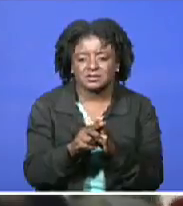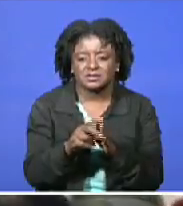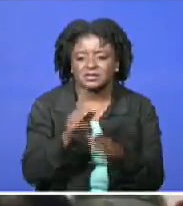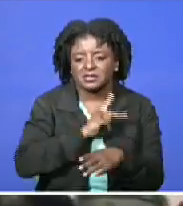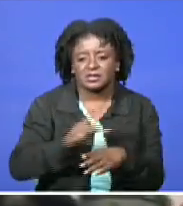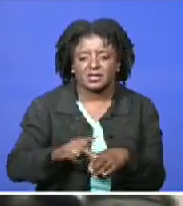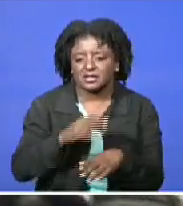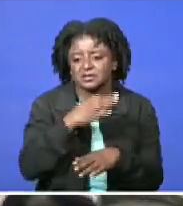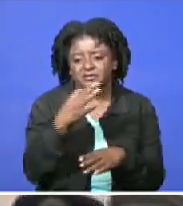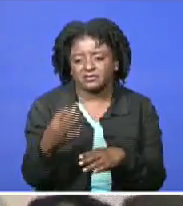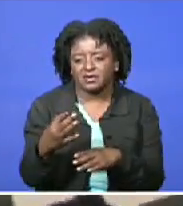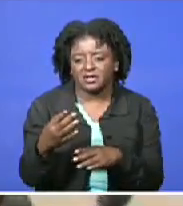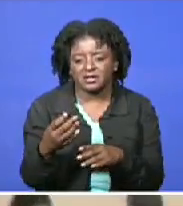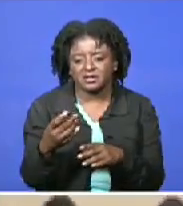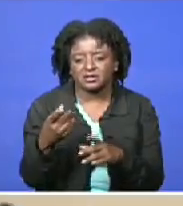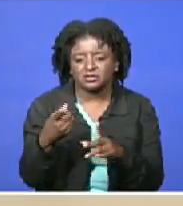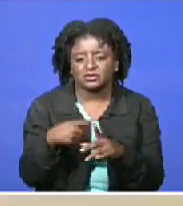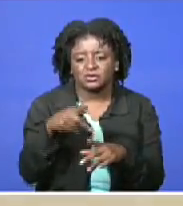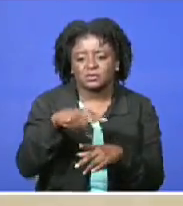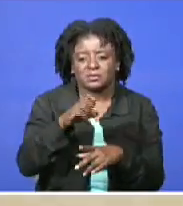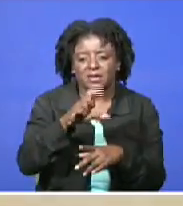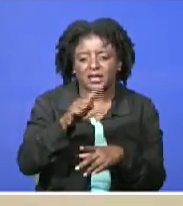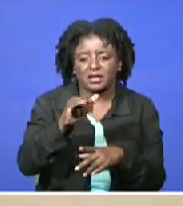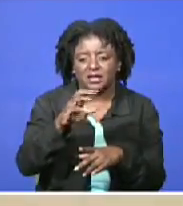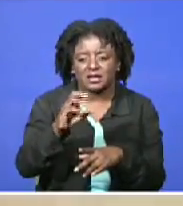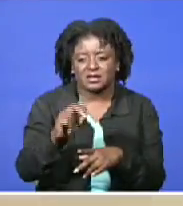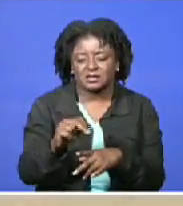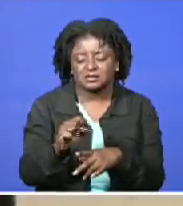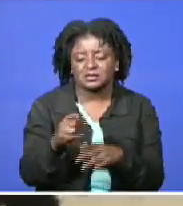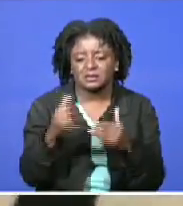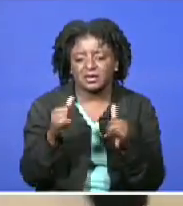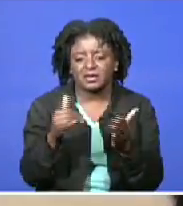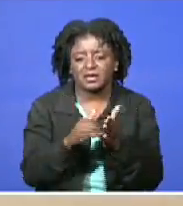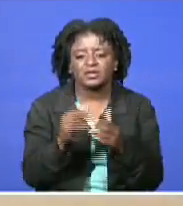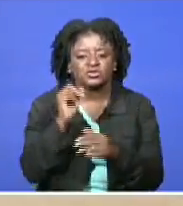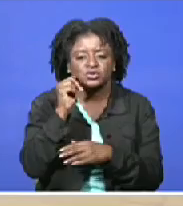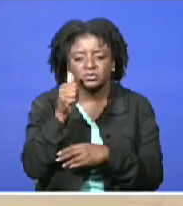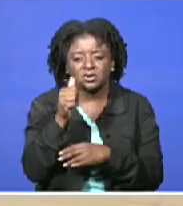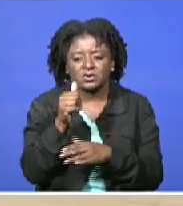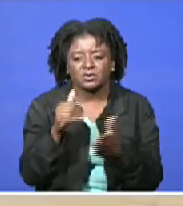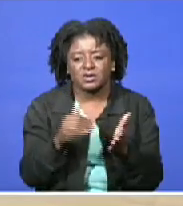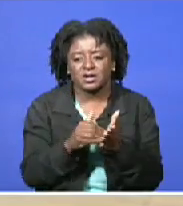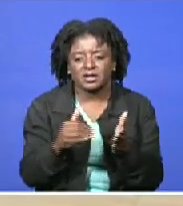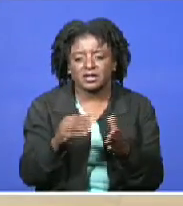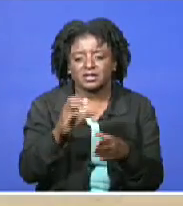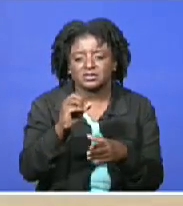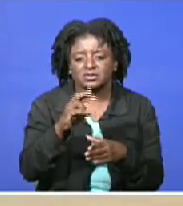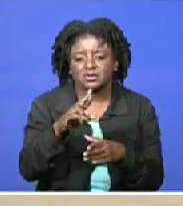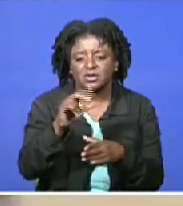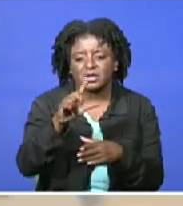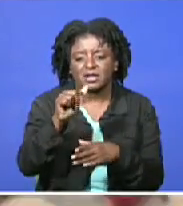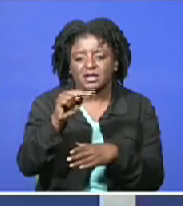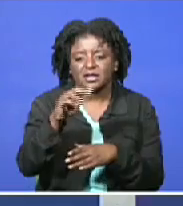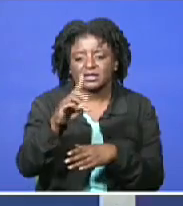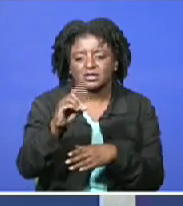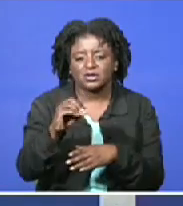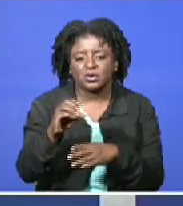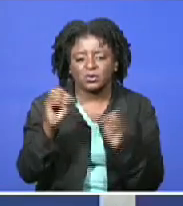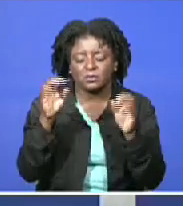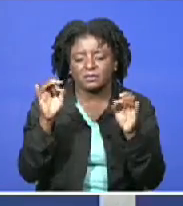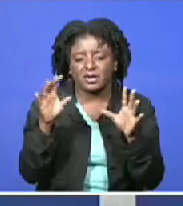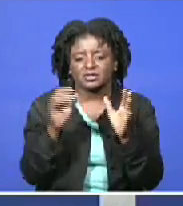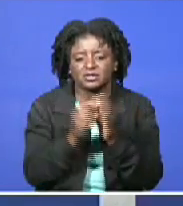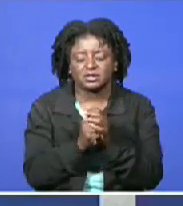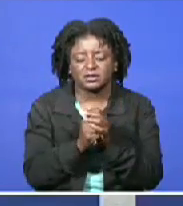Pelicans, 114-101. Buddy and the Kings play again tomorrow at home against the Orlando Magic. On